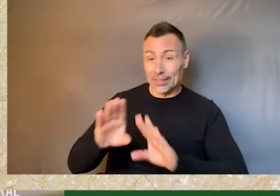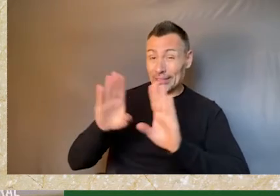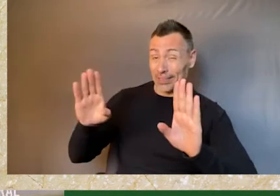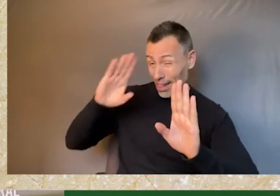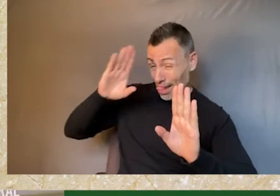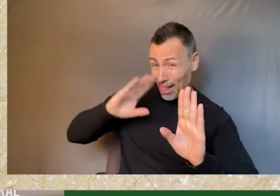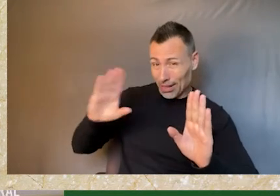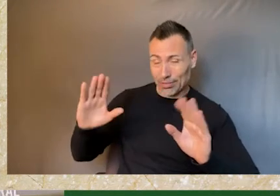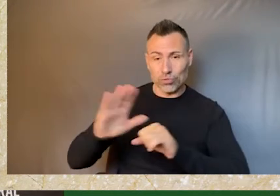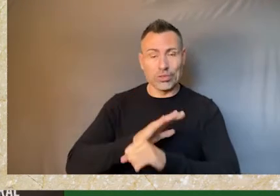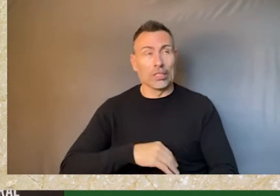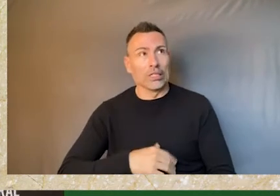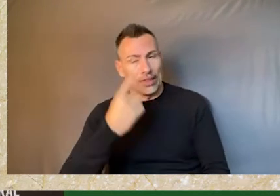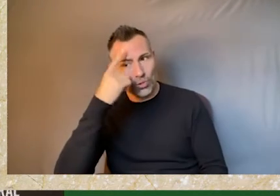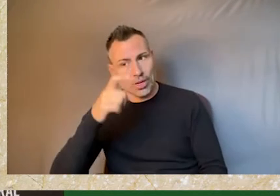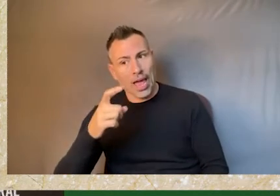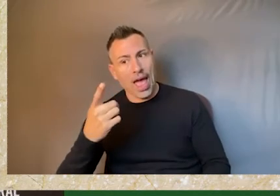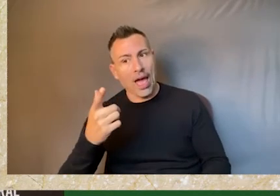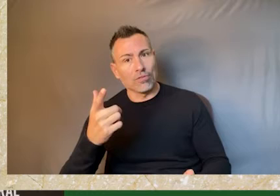should improvise, guys.